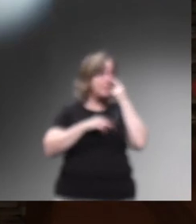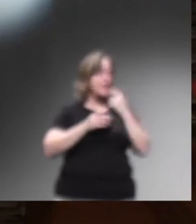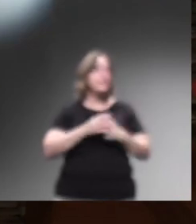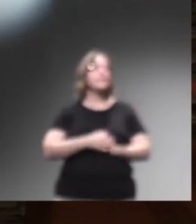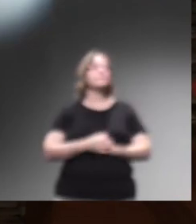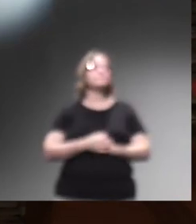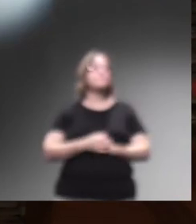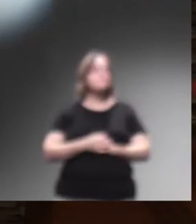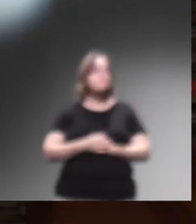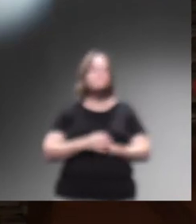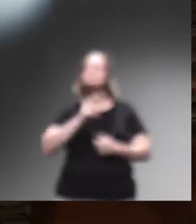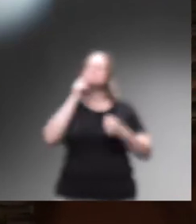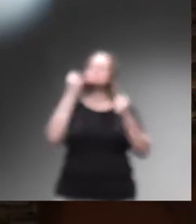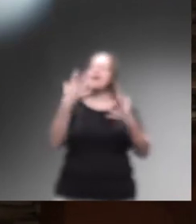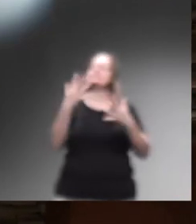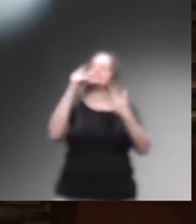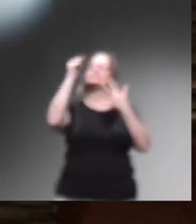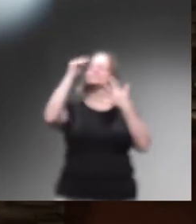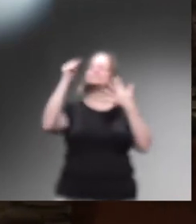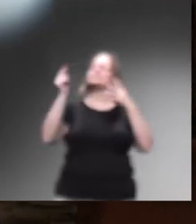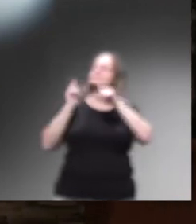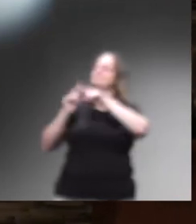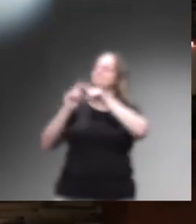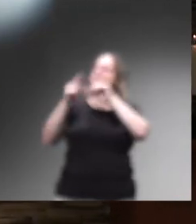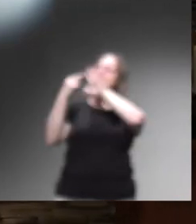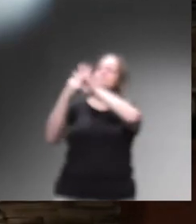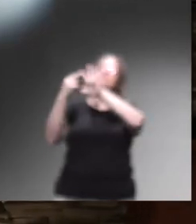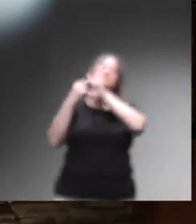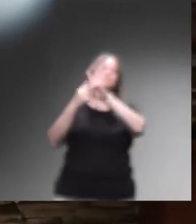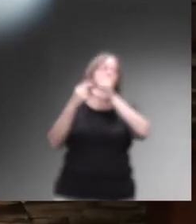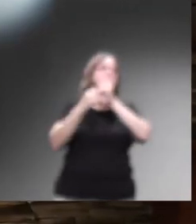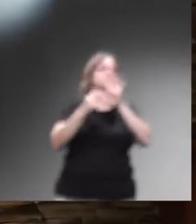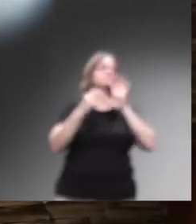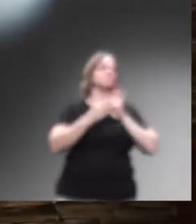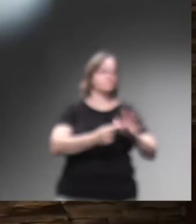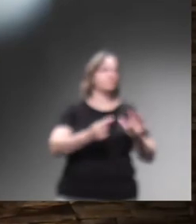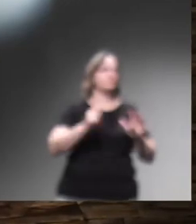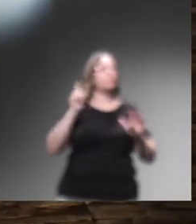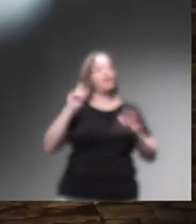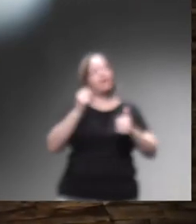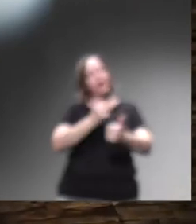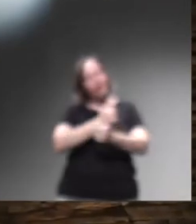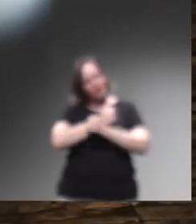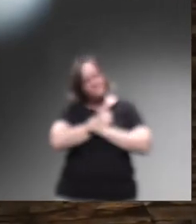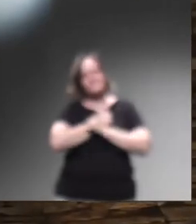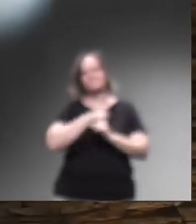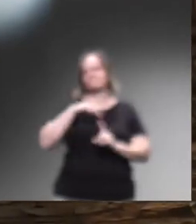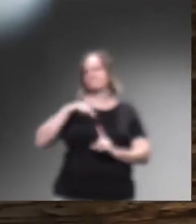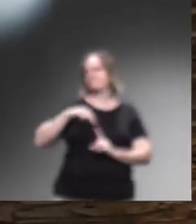In so many different ways, again and again in the Bible.